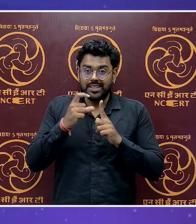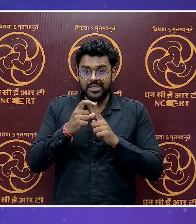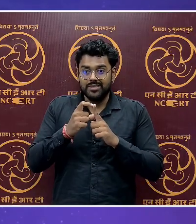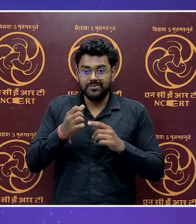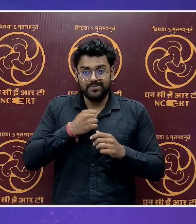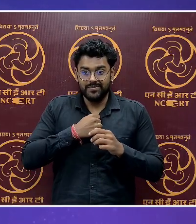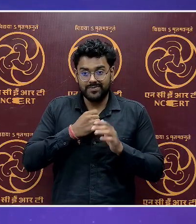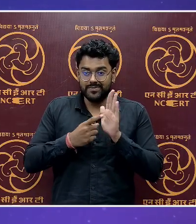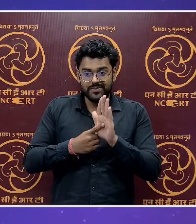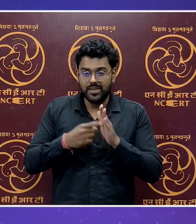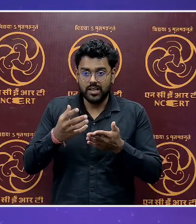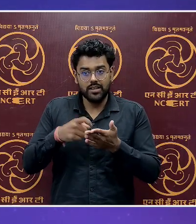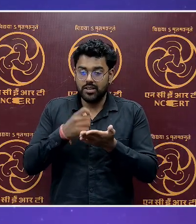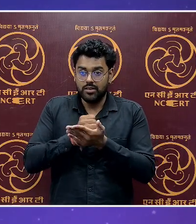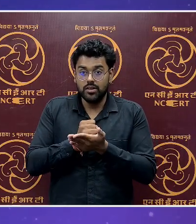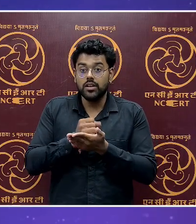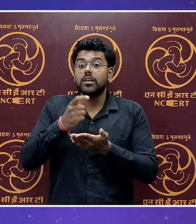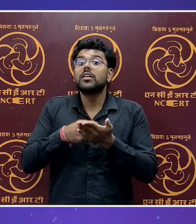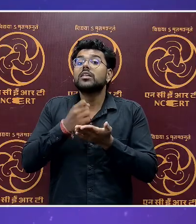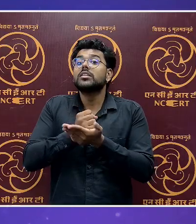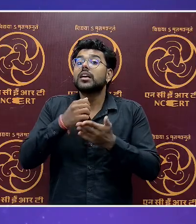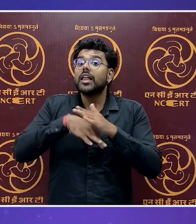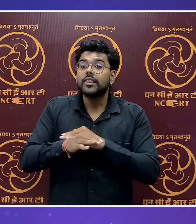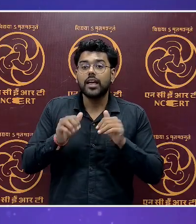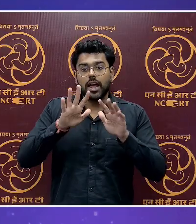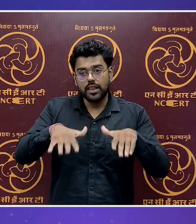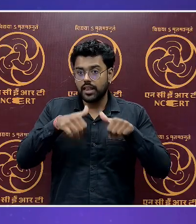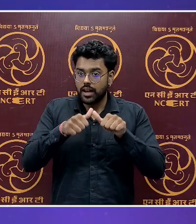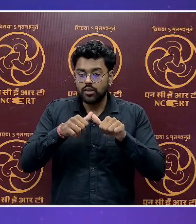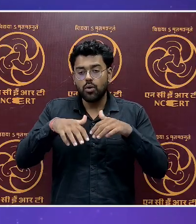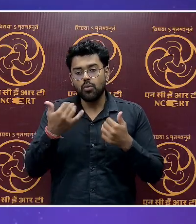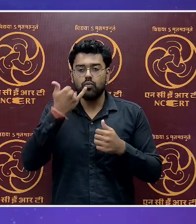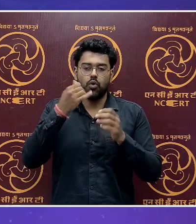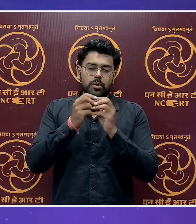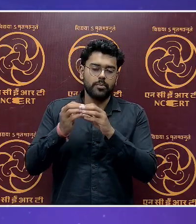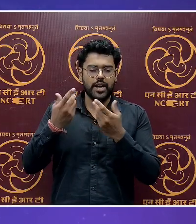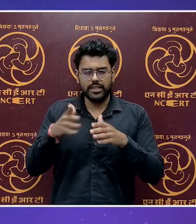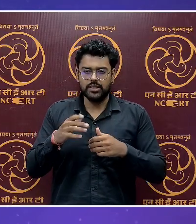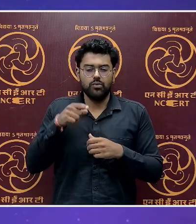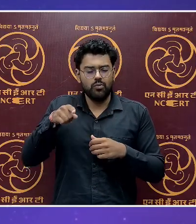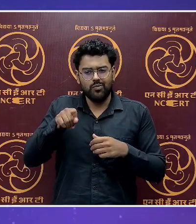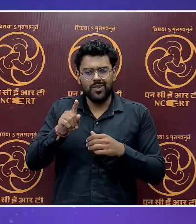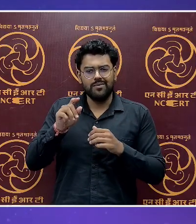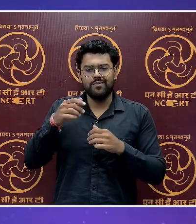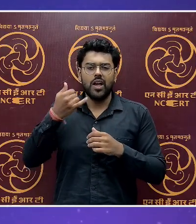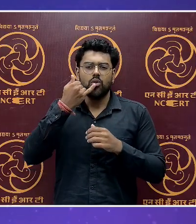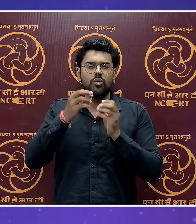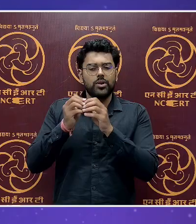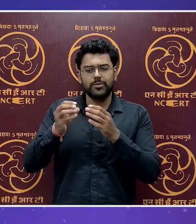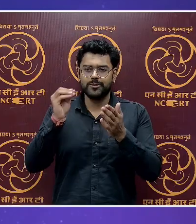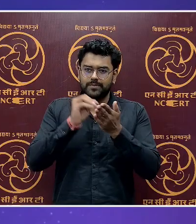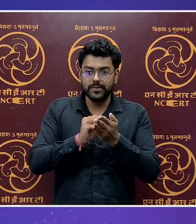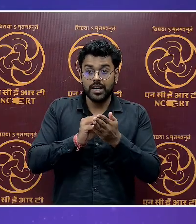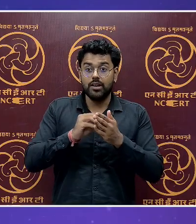register yourself using your mobile number or your Aadhaar number. Okay, so whatever the mobile you have registered with your